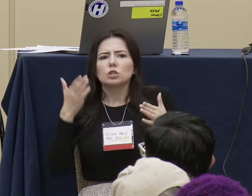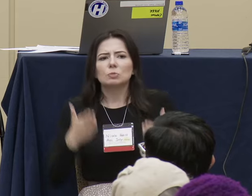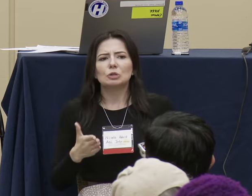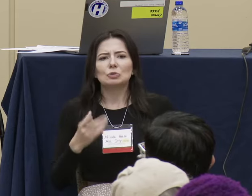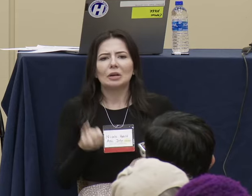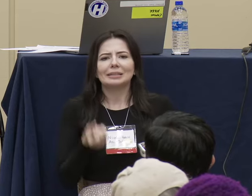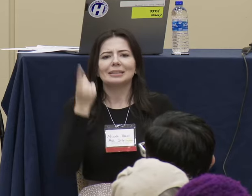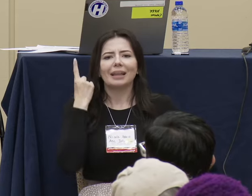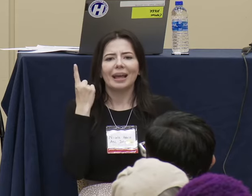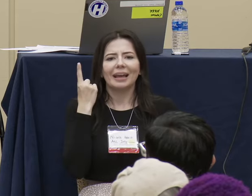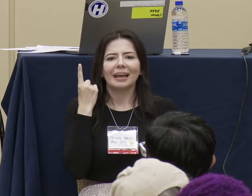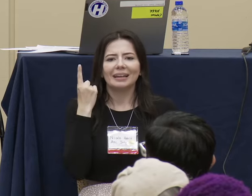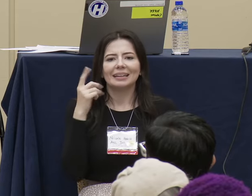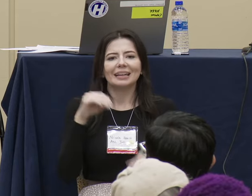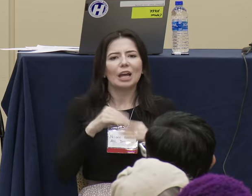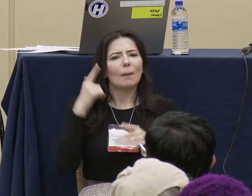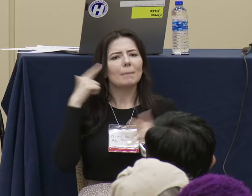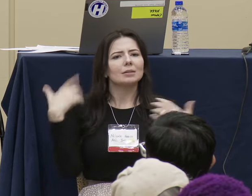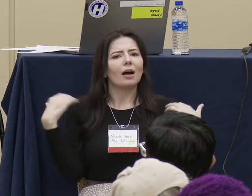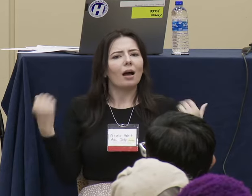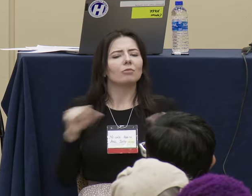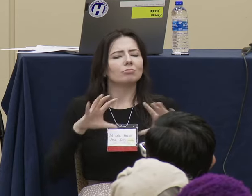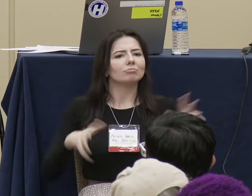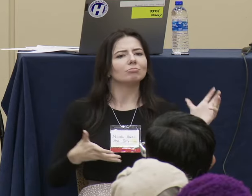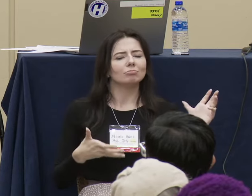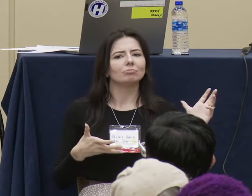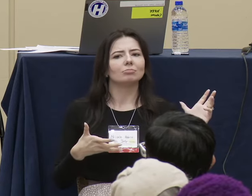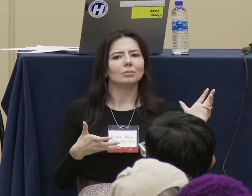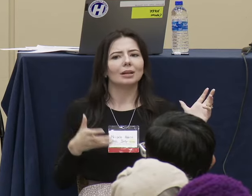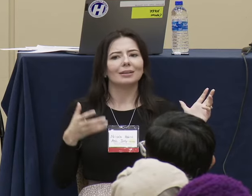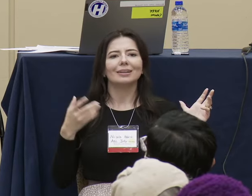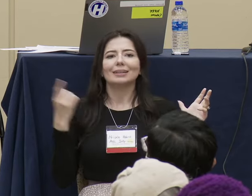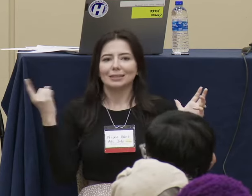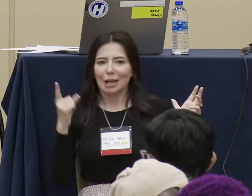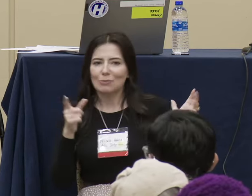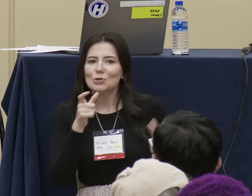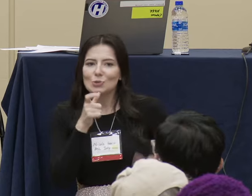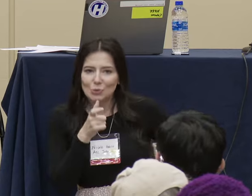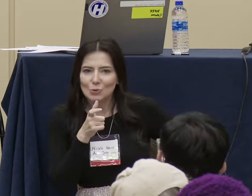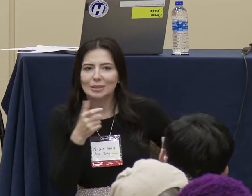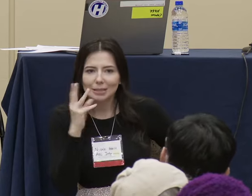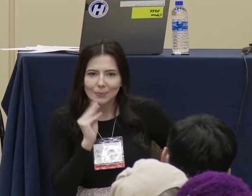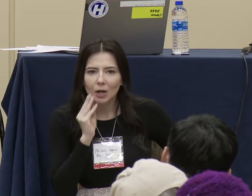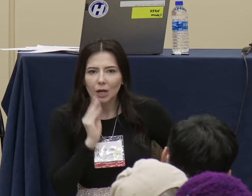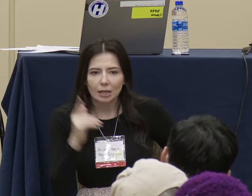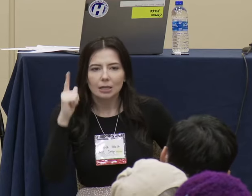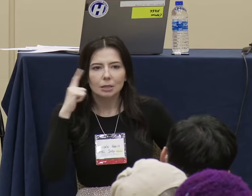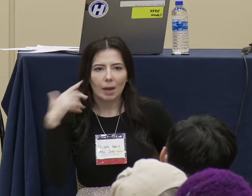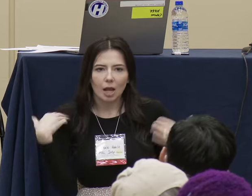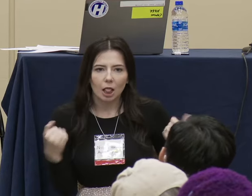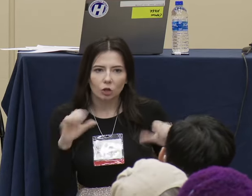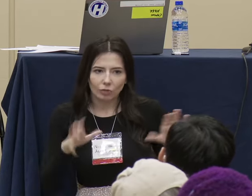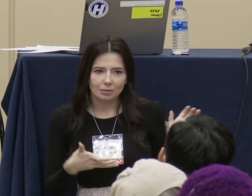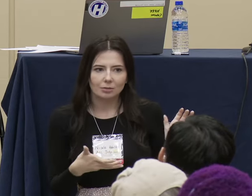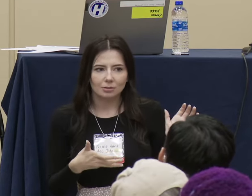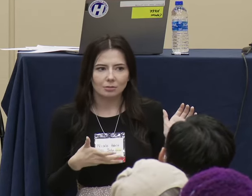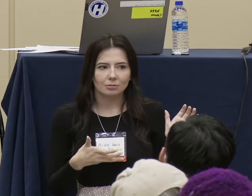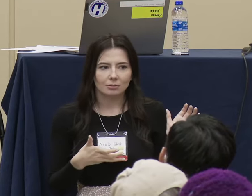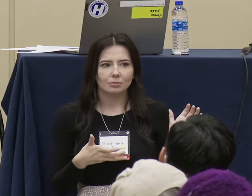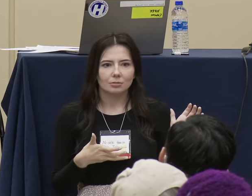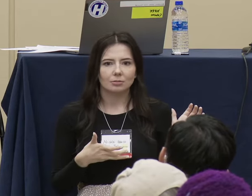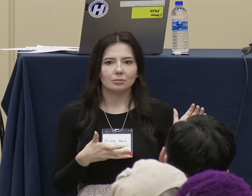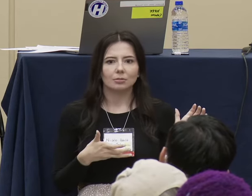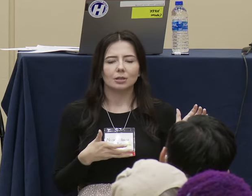understand somebody in mental health crisis? It's somebody who was in mental health crisis, right? So, for example,